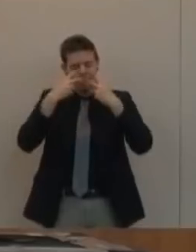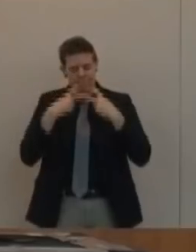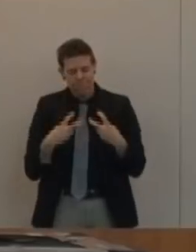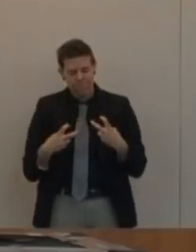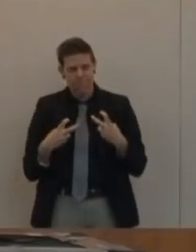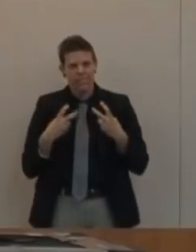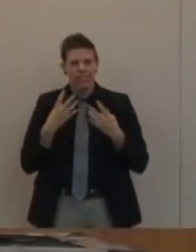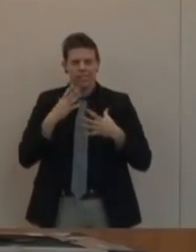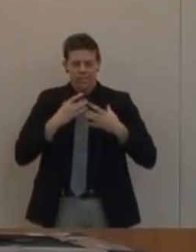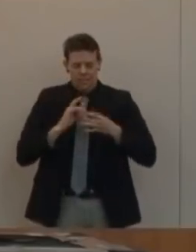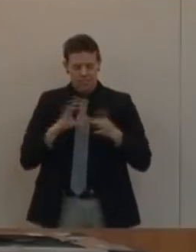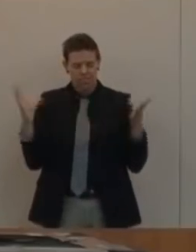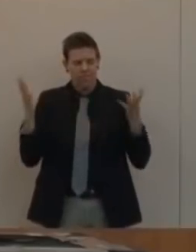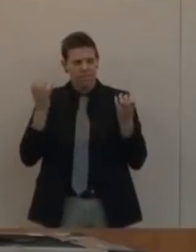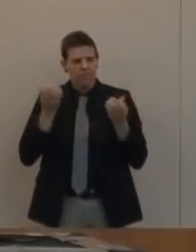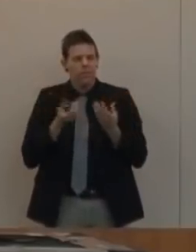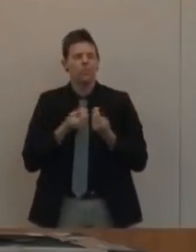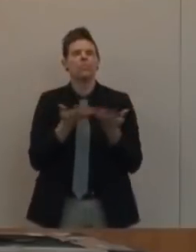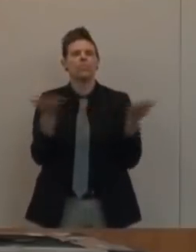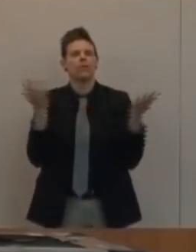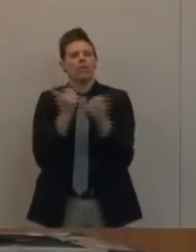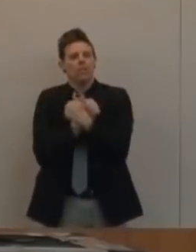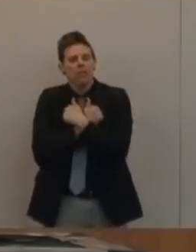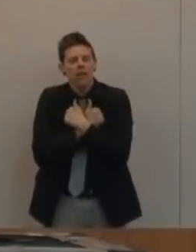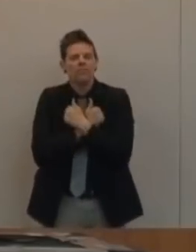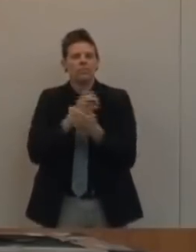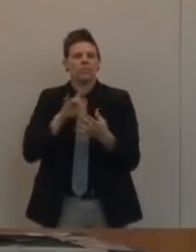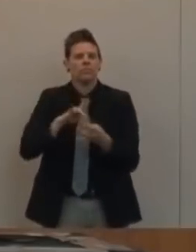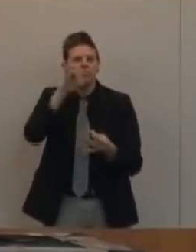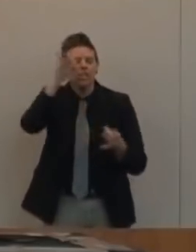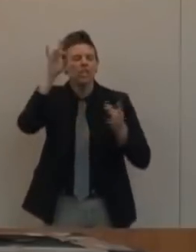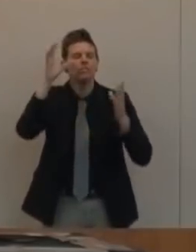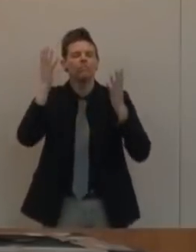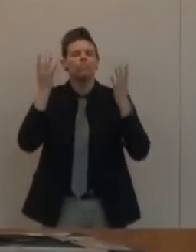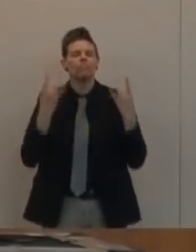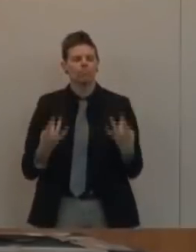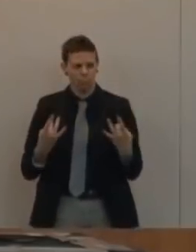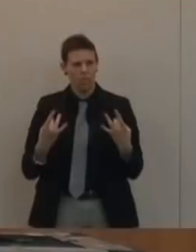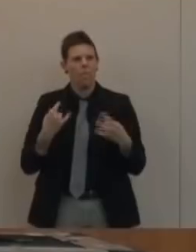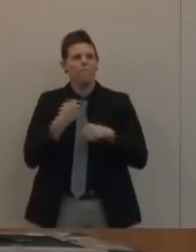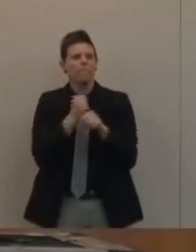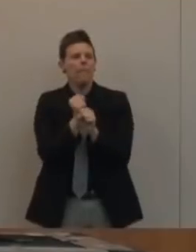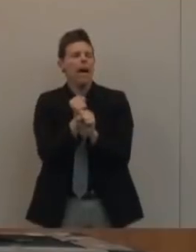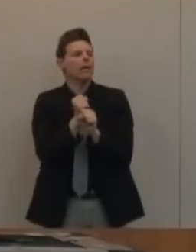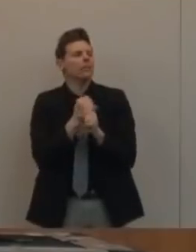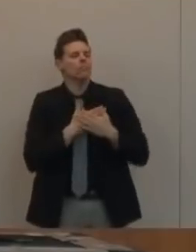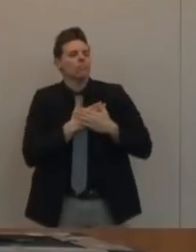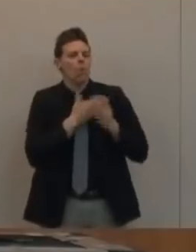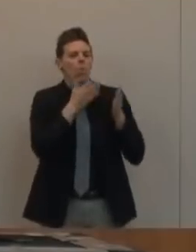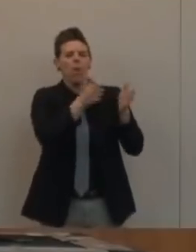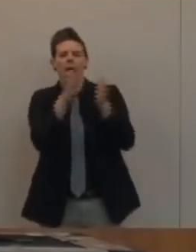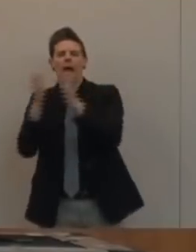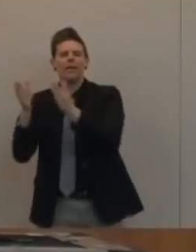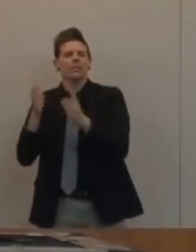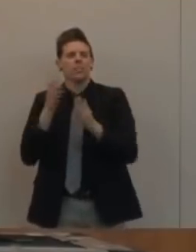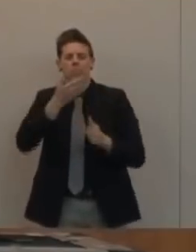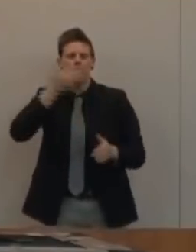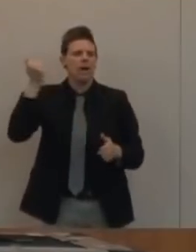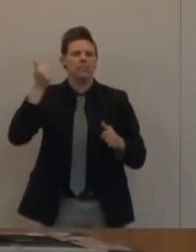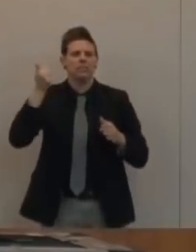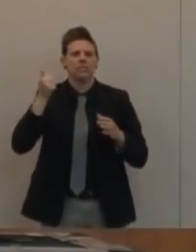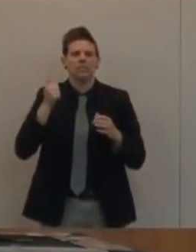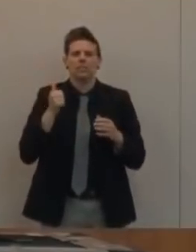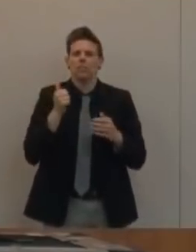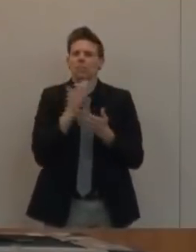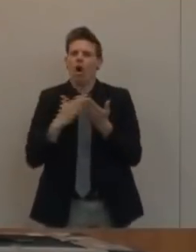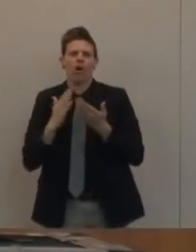and spirituality. We're just doing it in a way that makes sure that we are equally doing everything in our part to